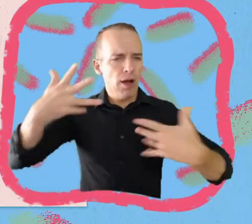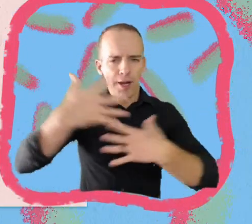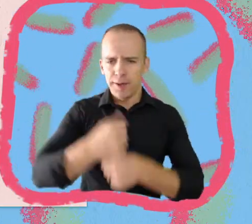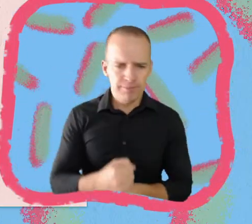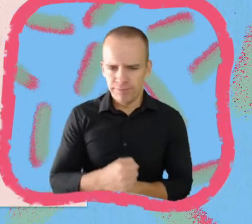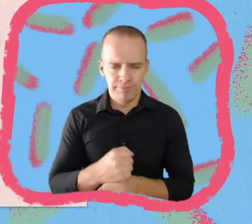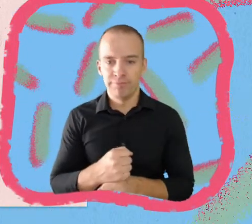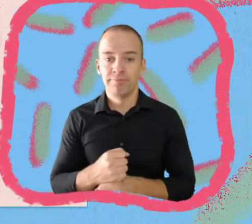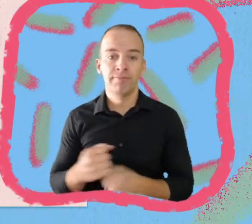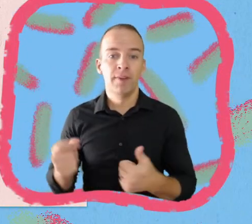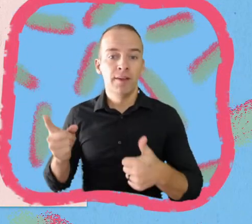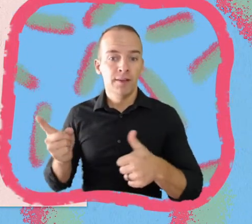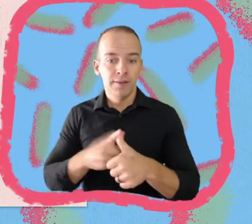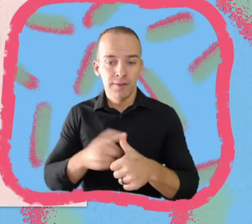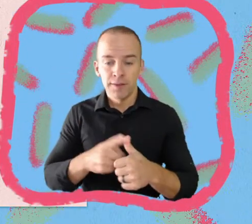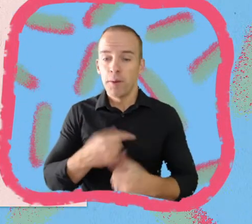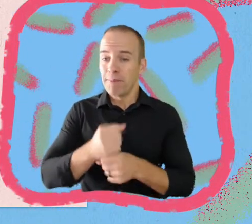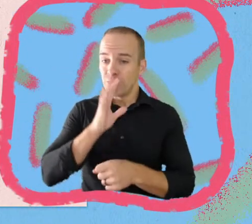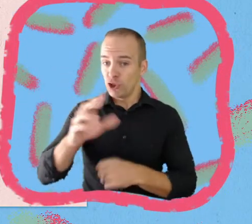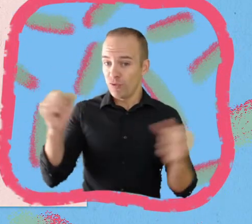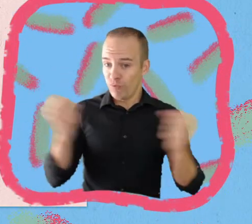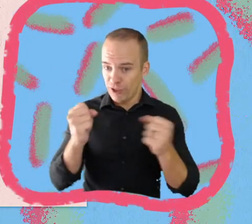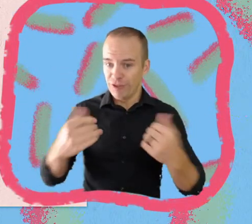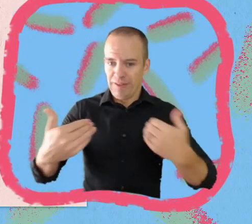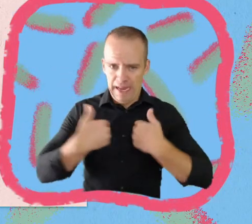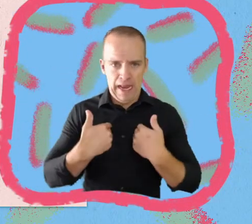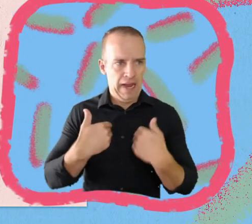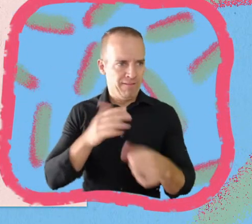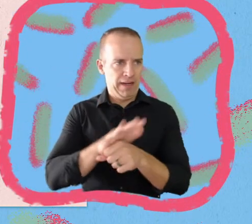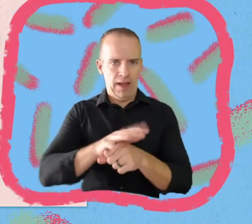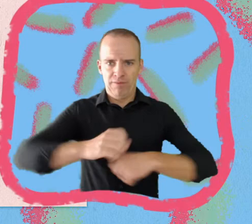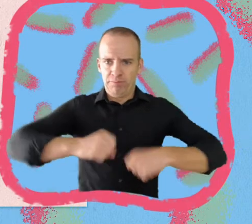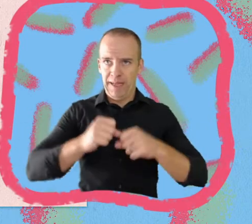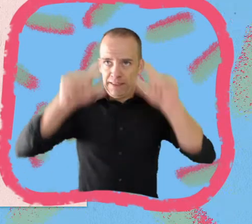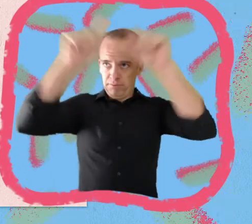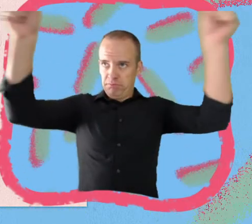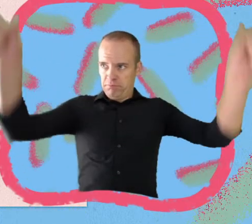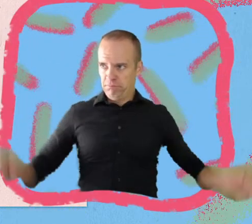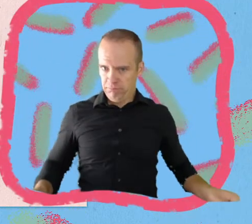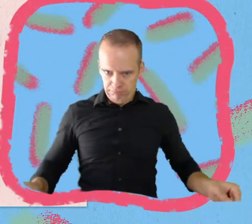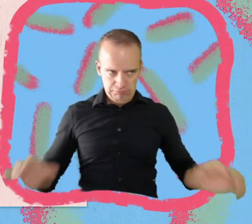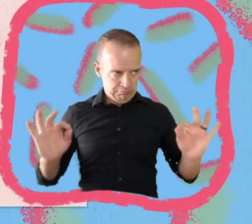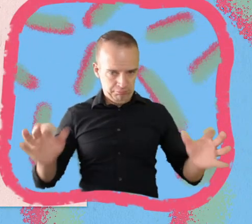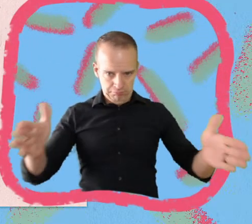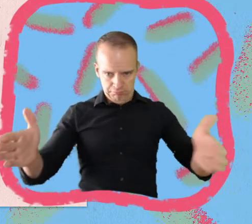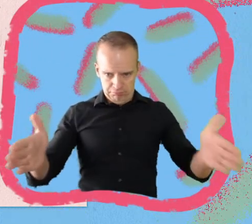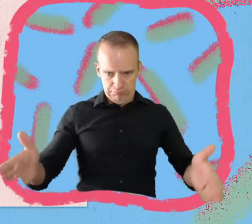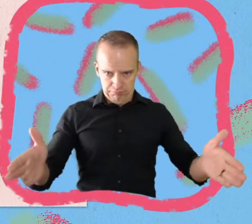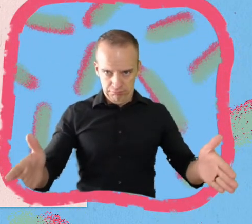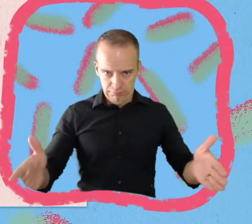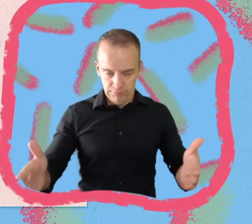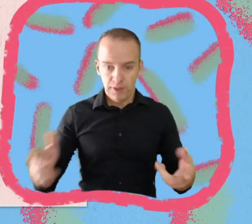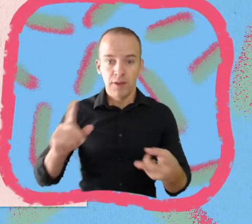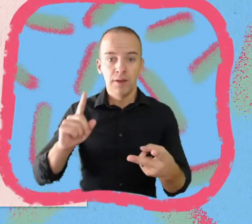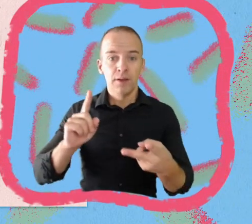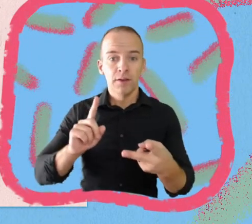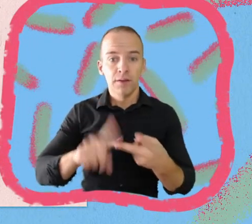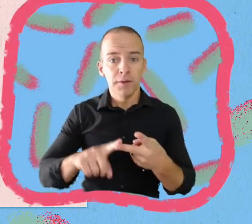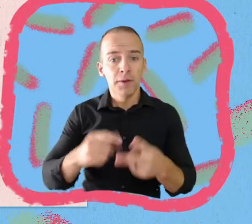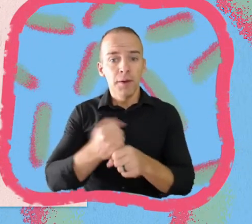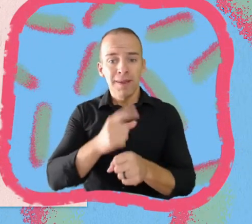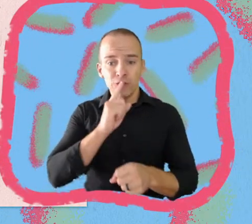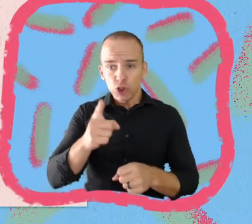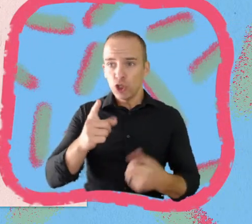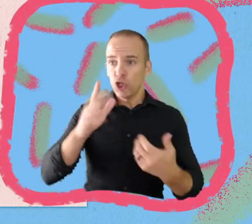to recap, if your fridge isn't cool enough, make sure your fridge has enough clearance, 2 inches at the back, top, and sides. Keep your